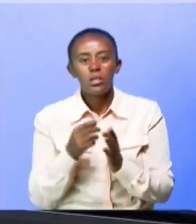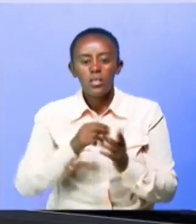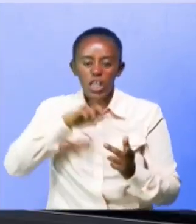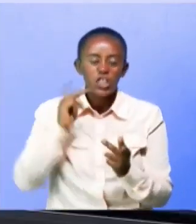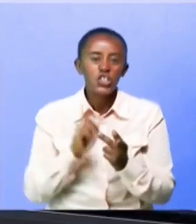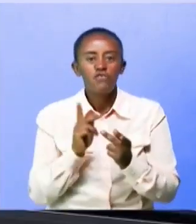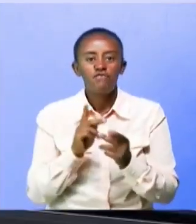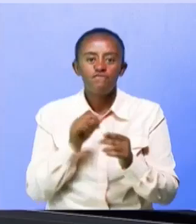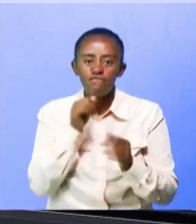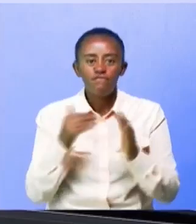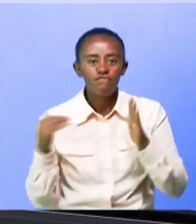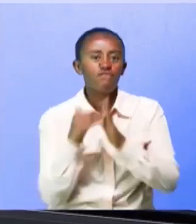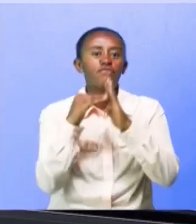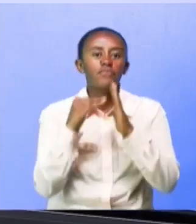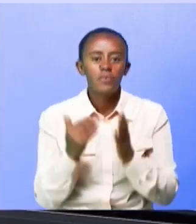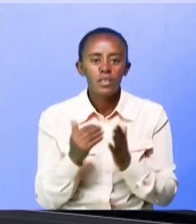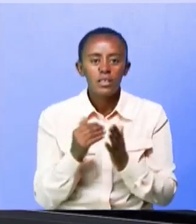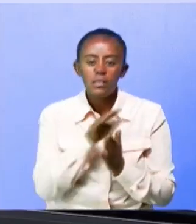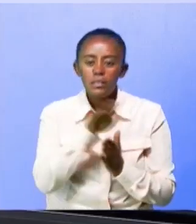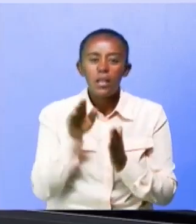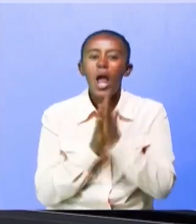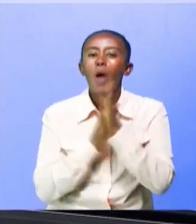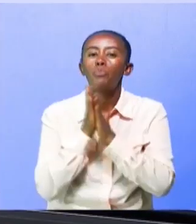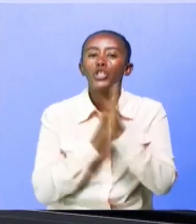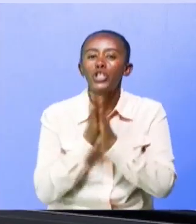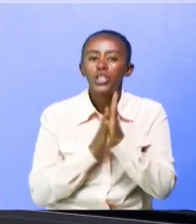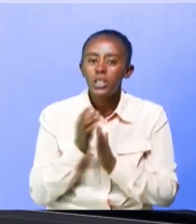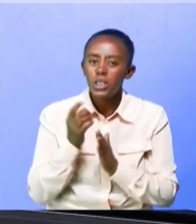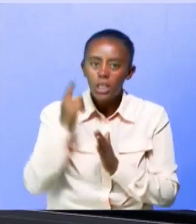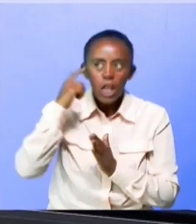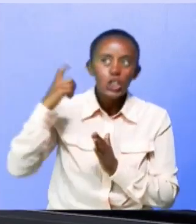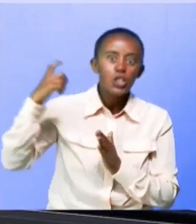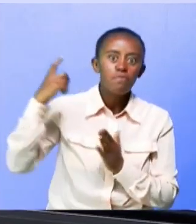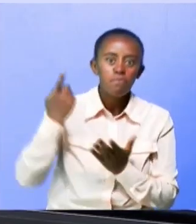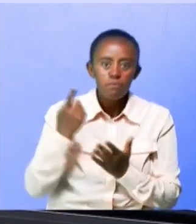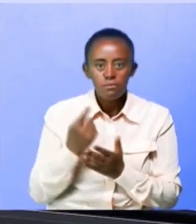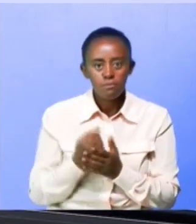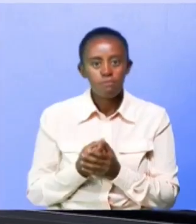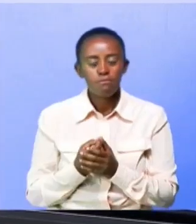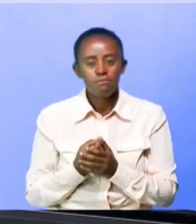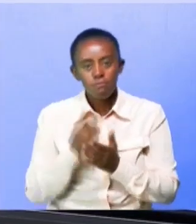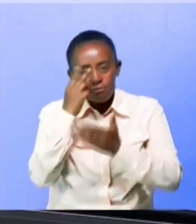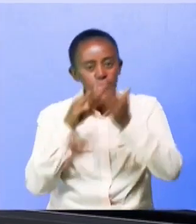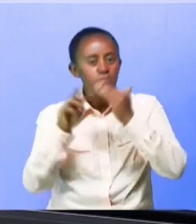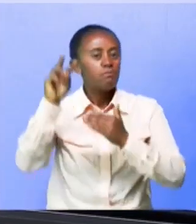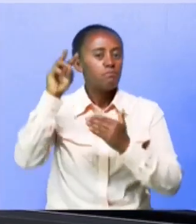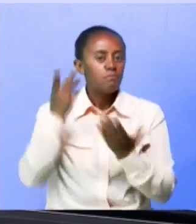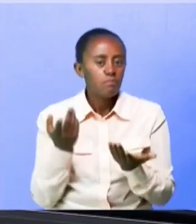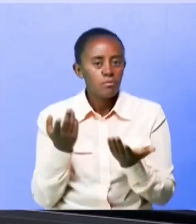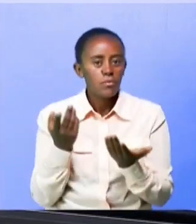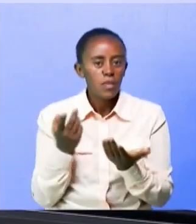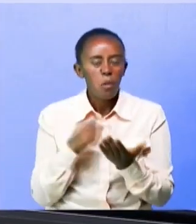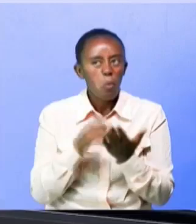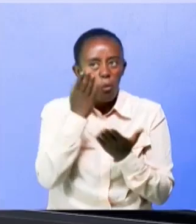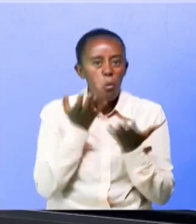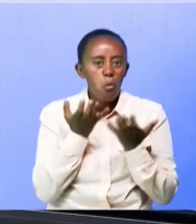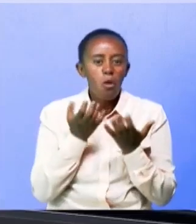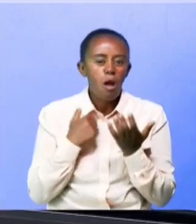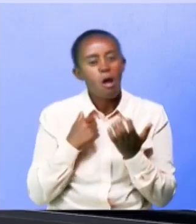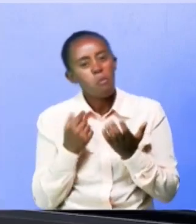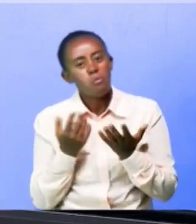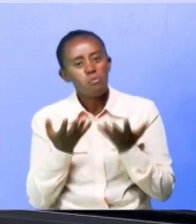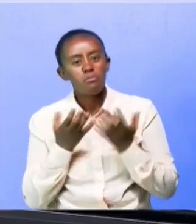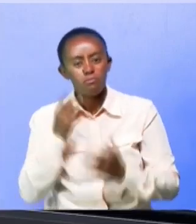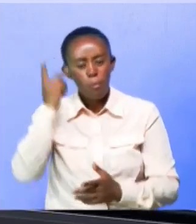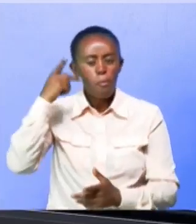what? Their ambition, their dreams. Sometimes someone wants to be that, or I want to be the